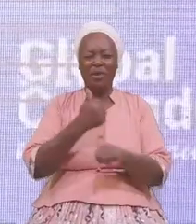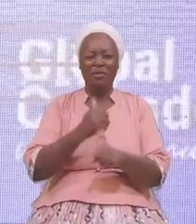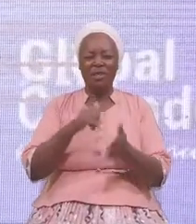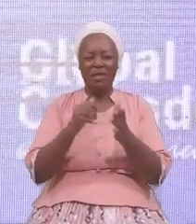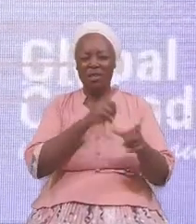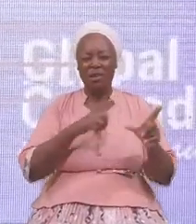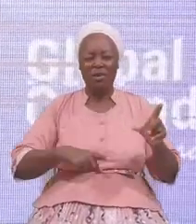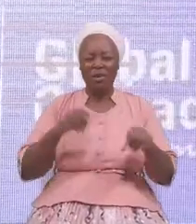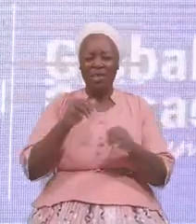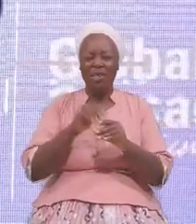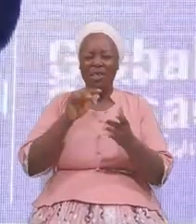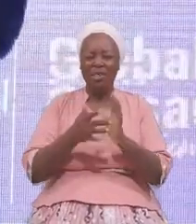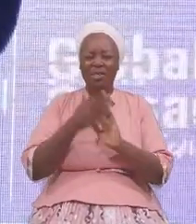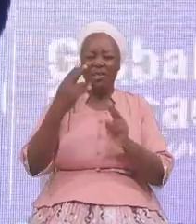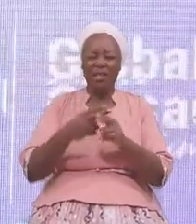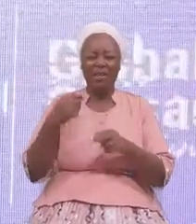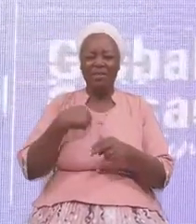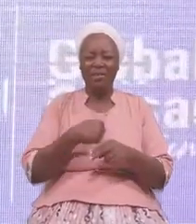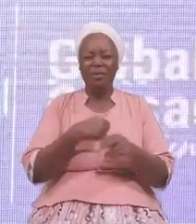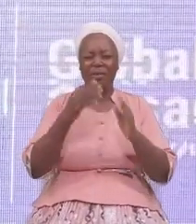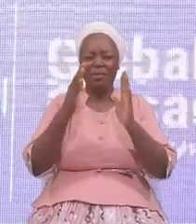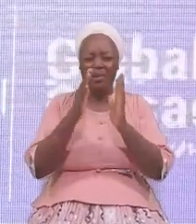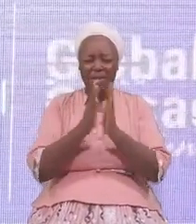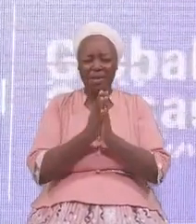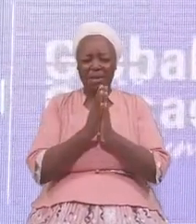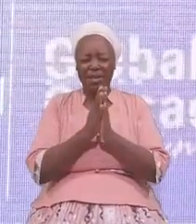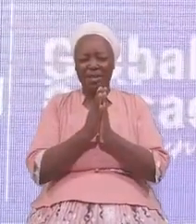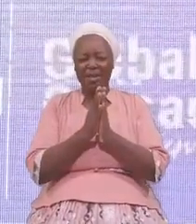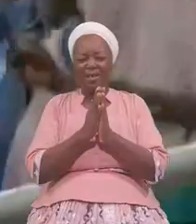In Jesus' name, I pray. Amen.